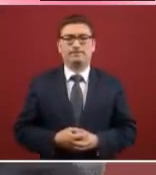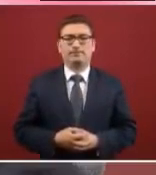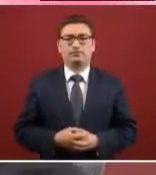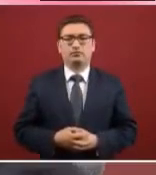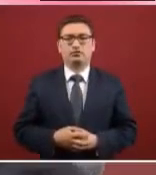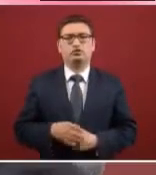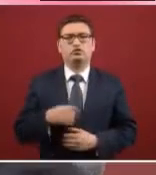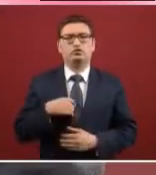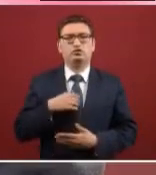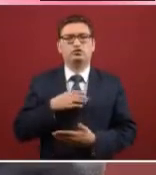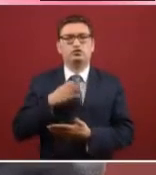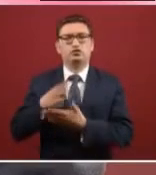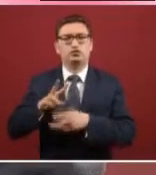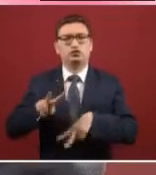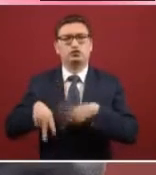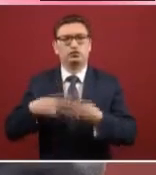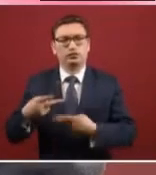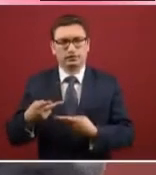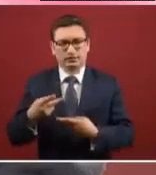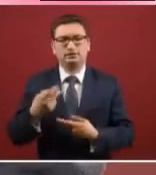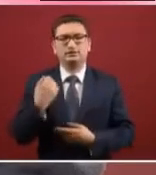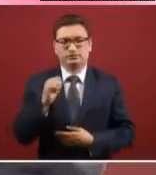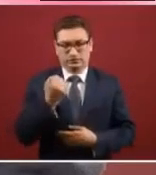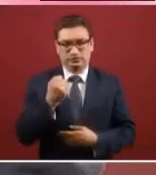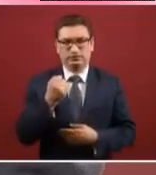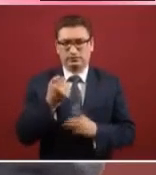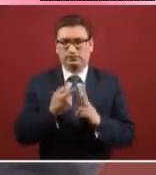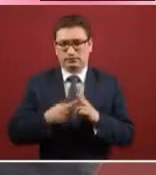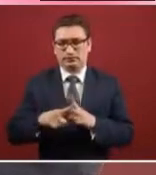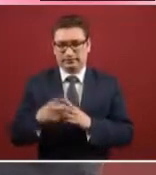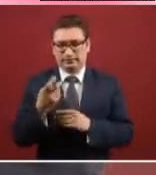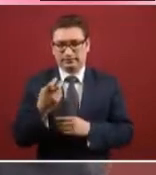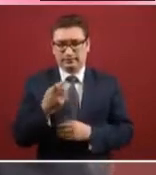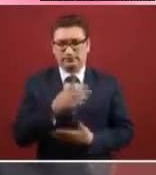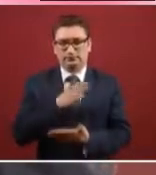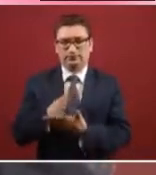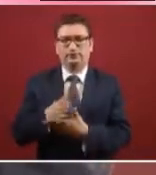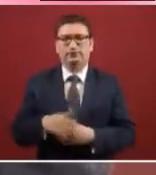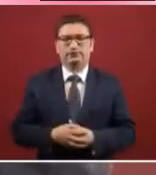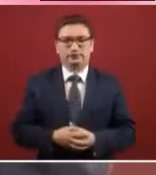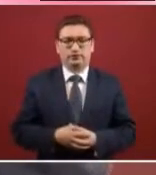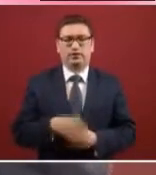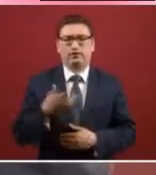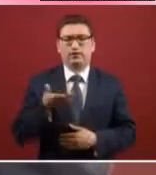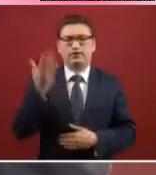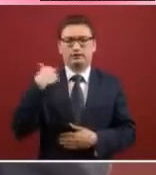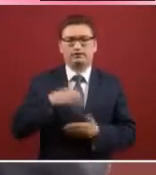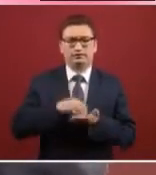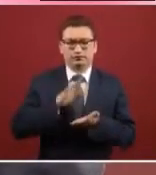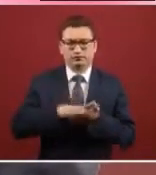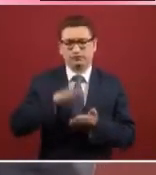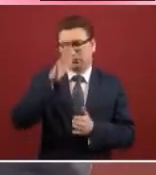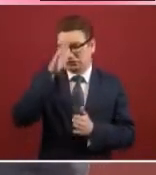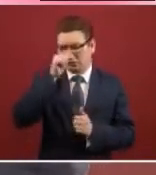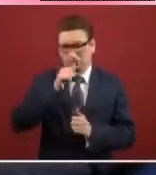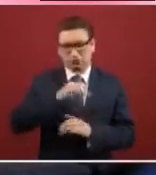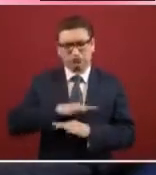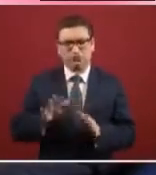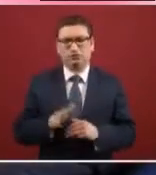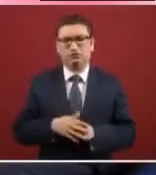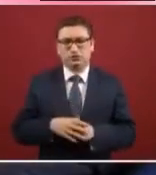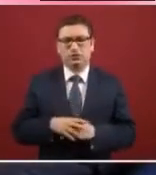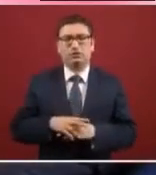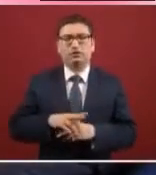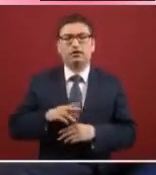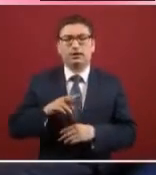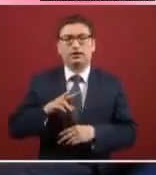a principios de septiembre. In the beginning of September. Voy a estar como quedamos. I will be there as vamos we agreed. La segunda